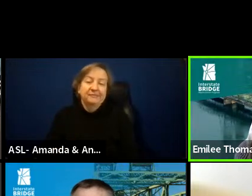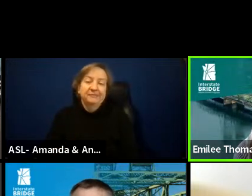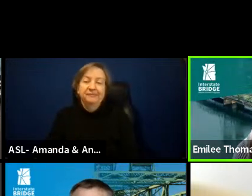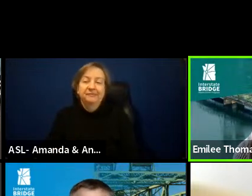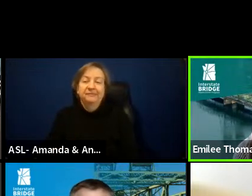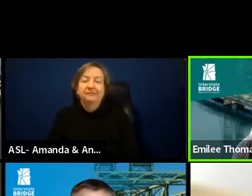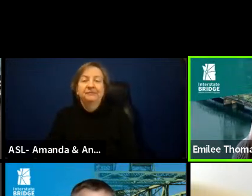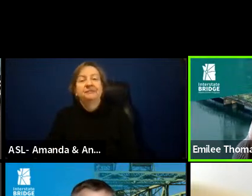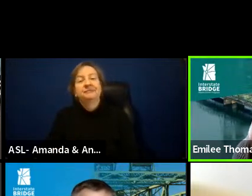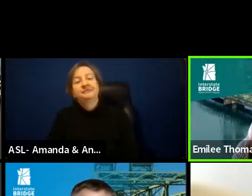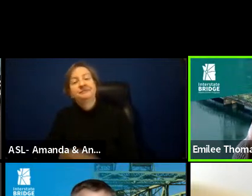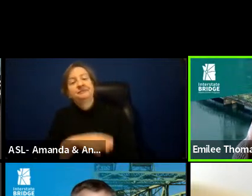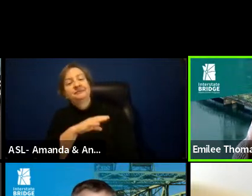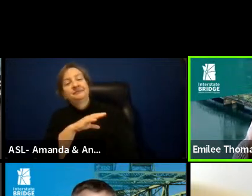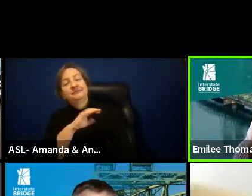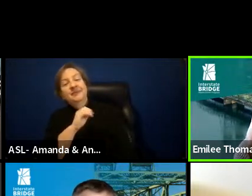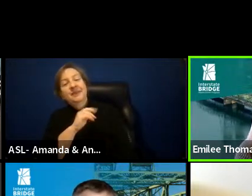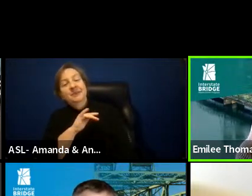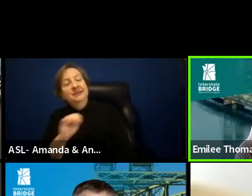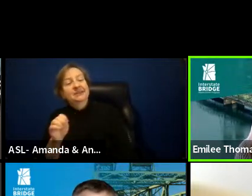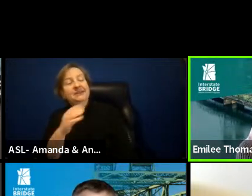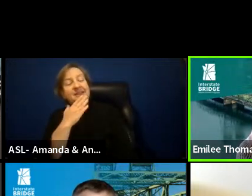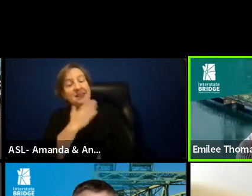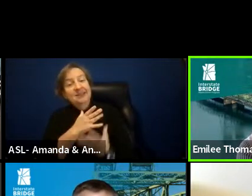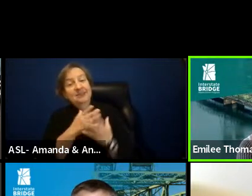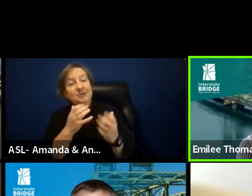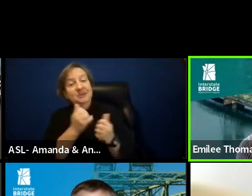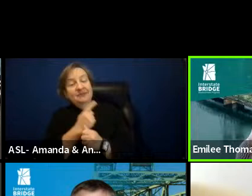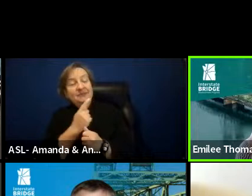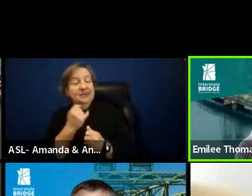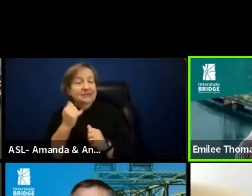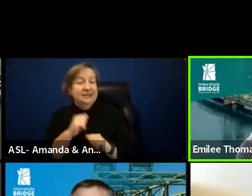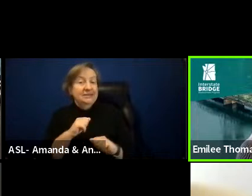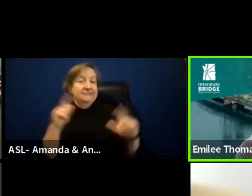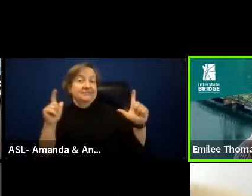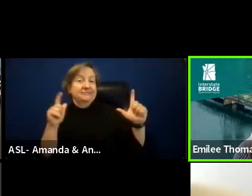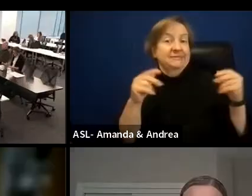All right. Thanks so much, everyone. If we could get our slide deck pulled back up.